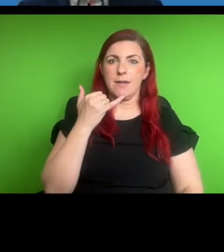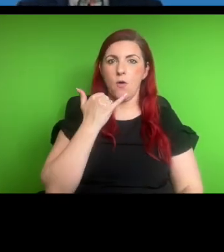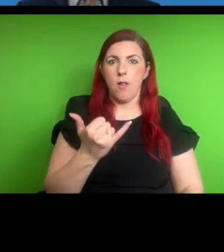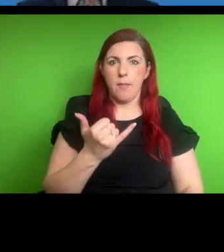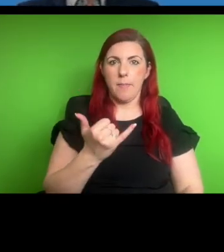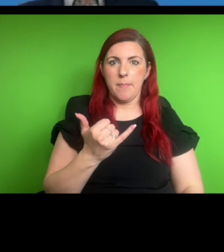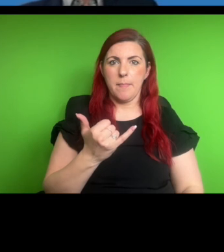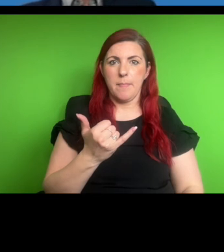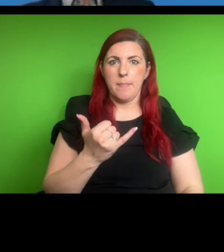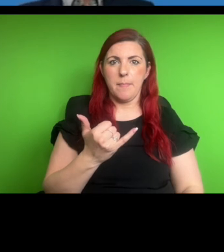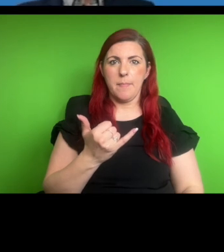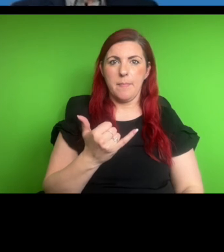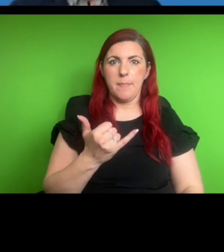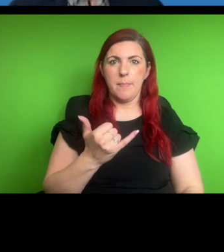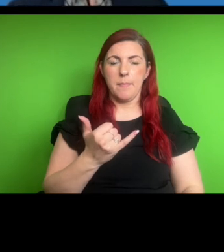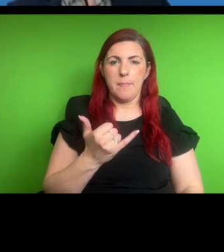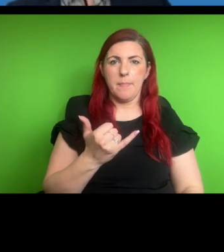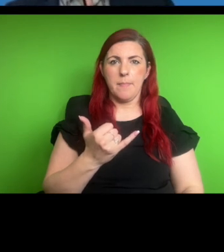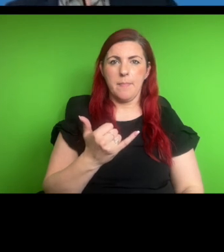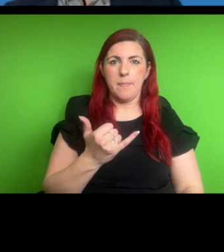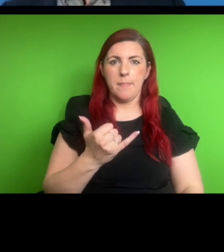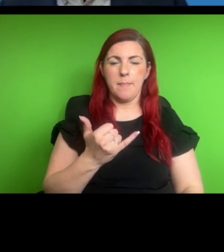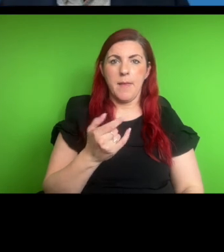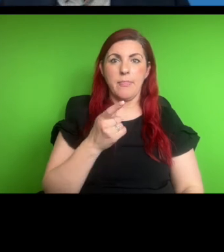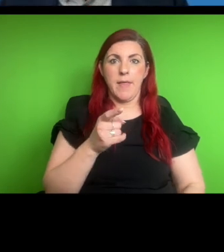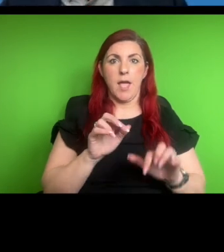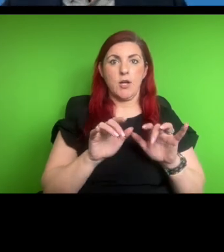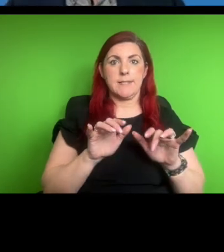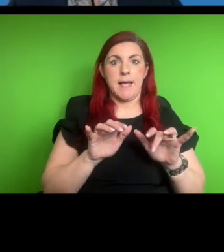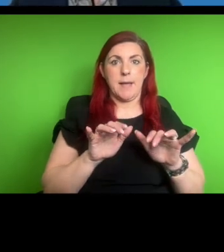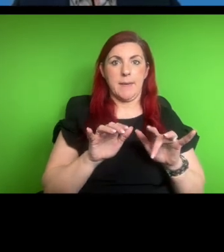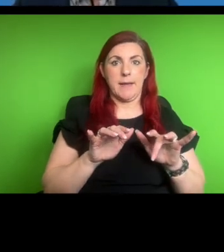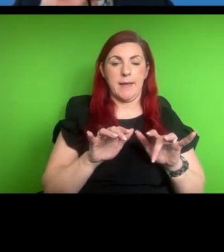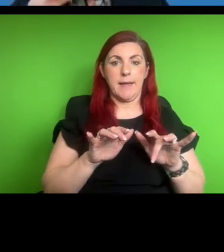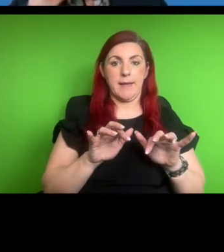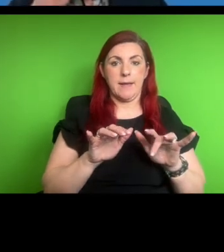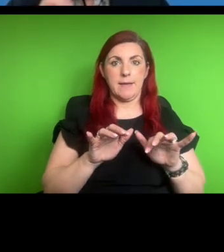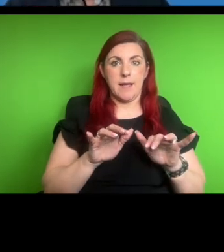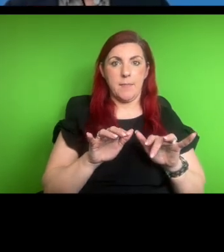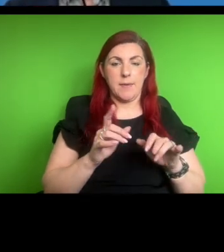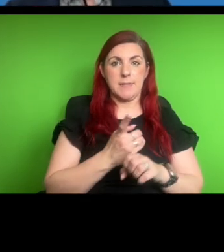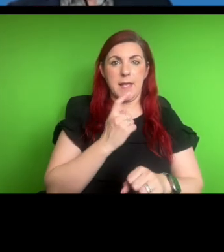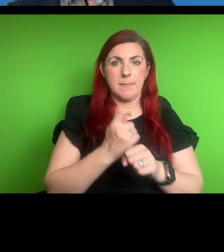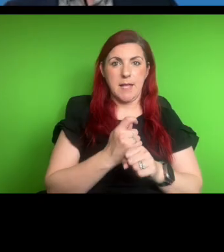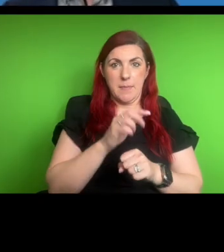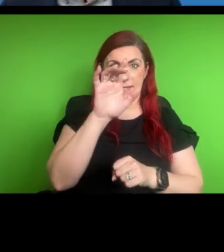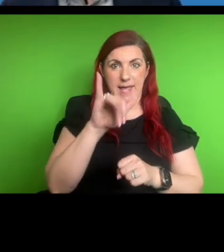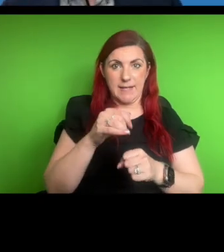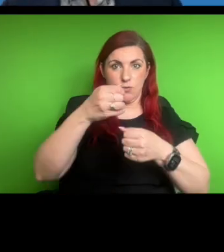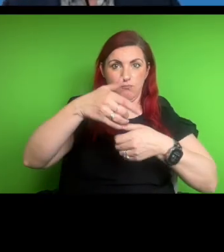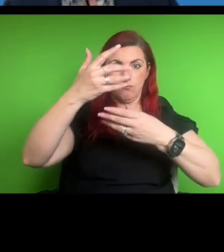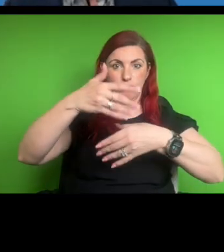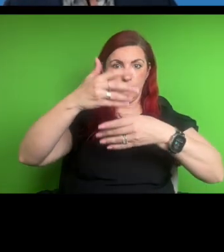And as they are typing, the text is coming up on the